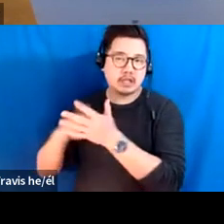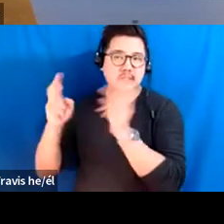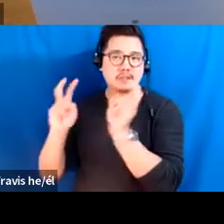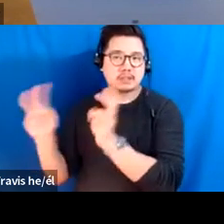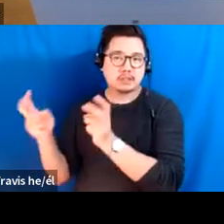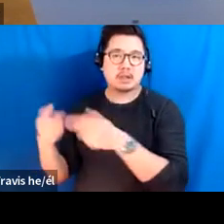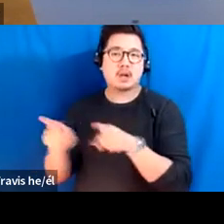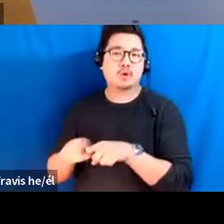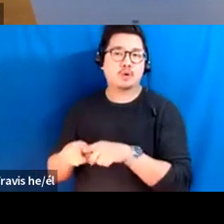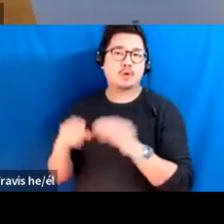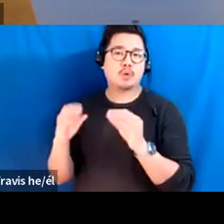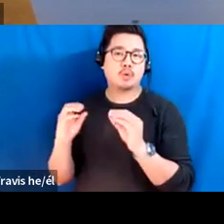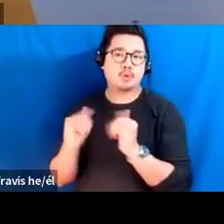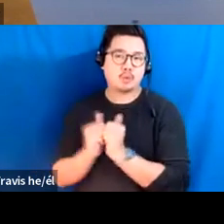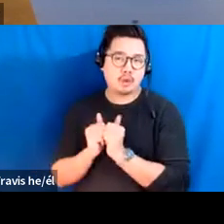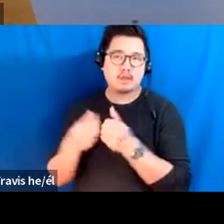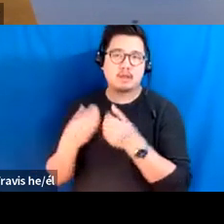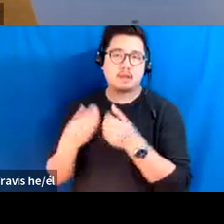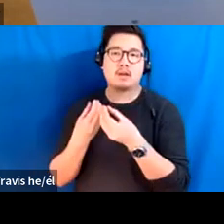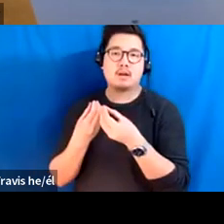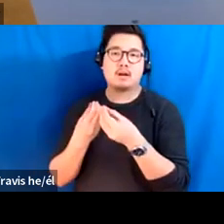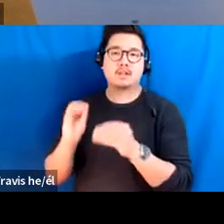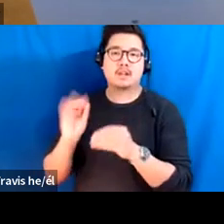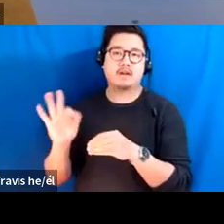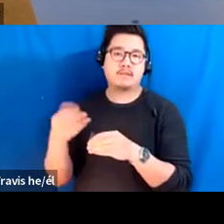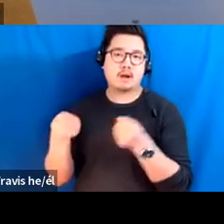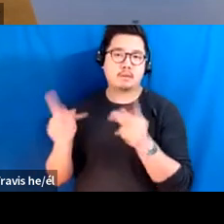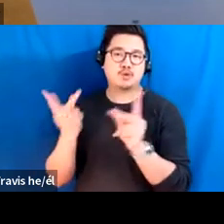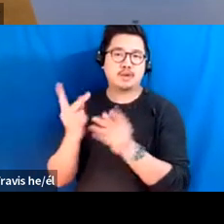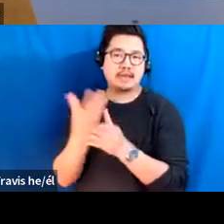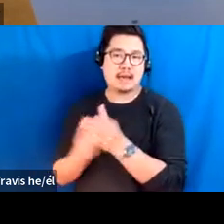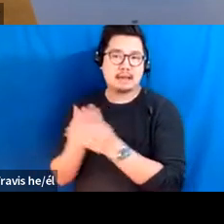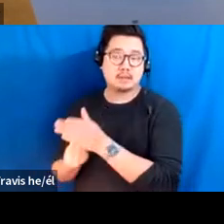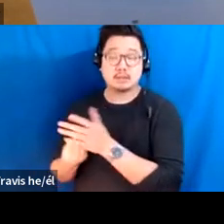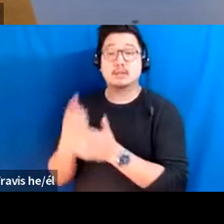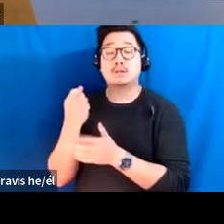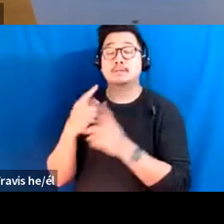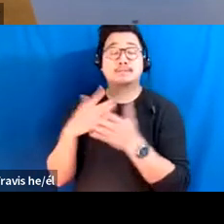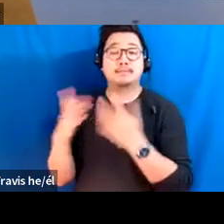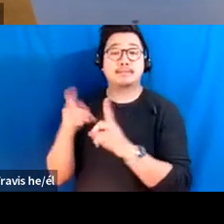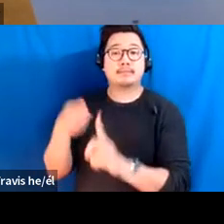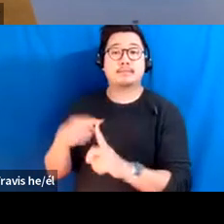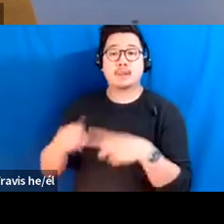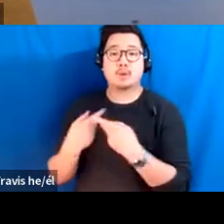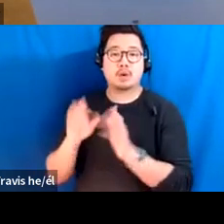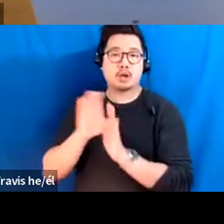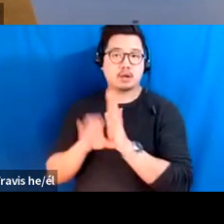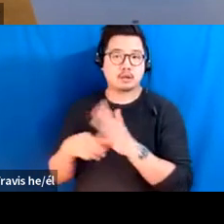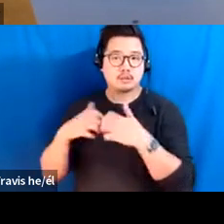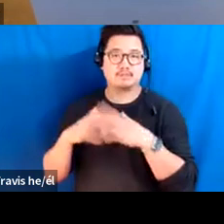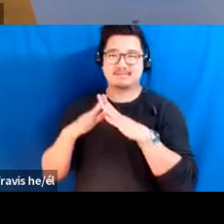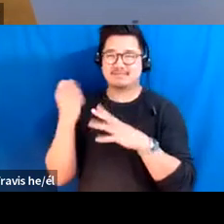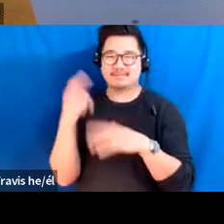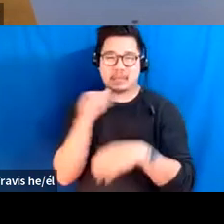the opportunity achievement gap task force on those issues um so when the code of conduct committee which is not an official task force of the school